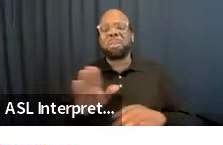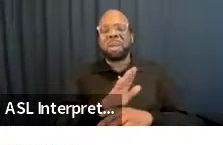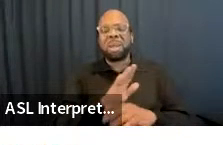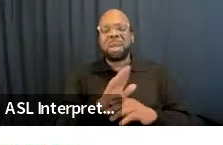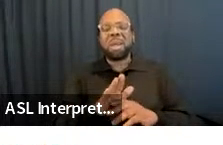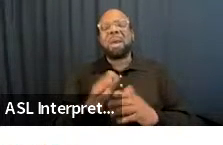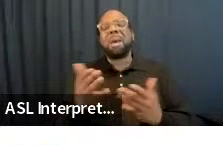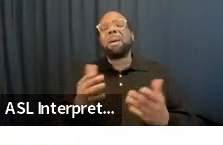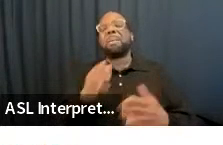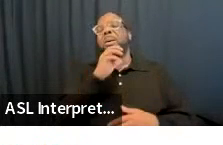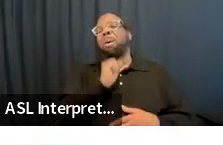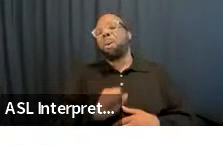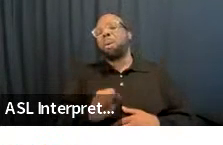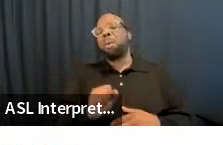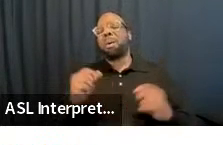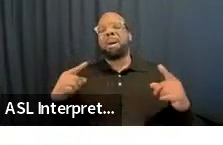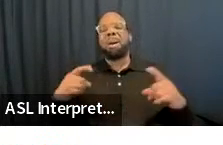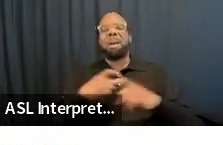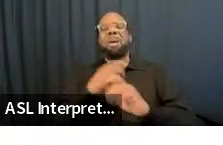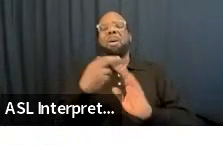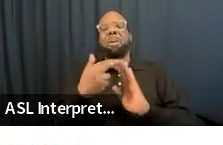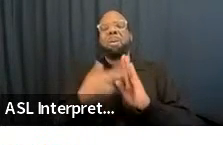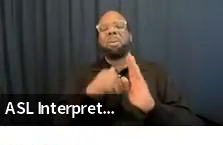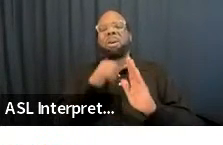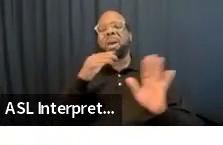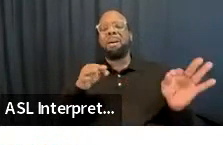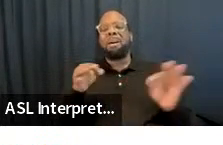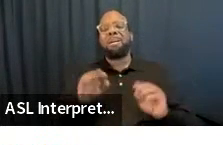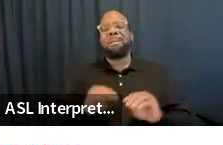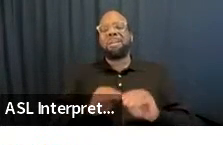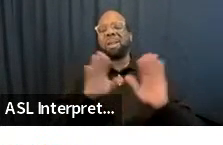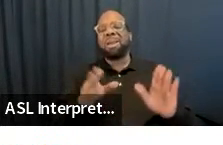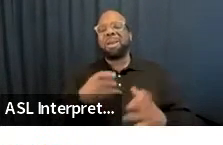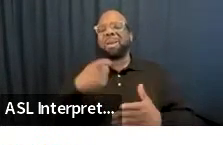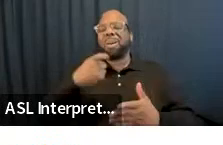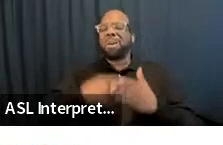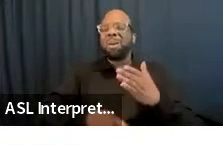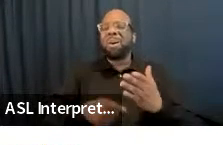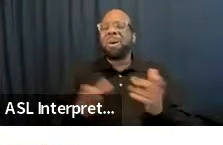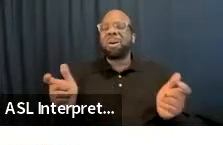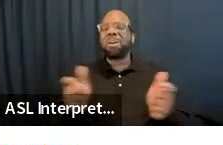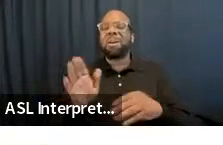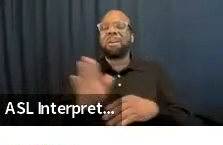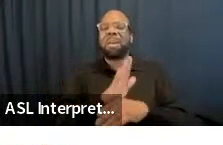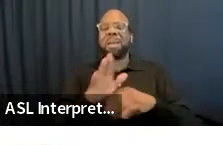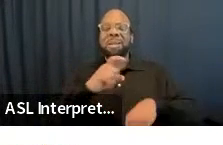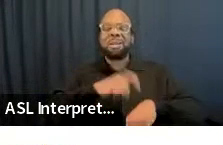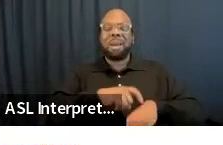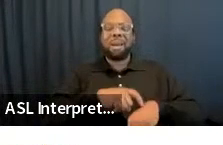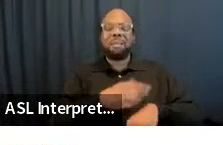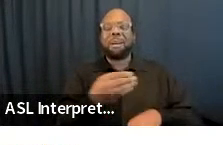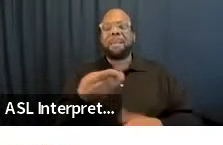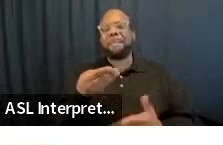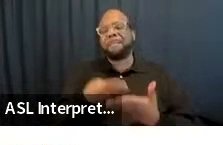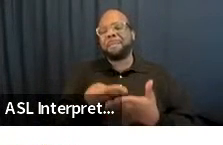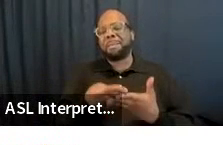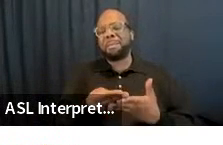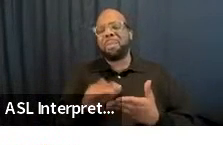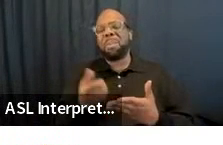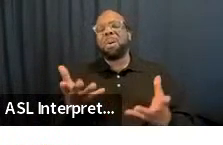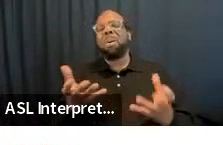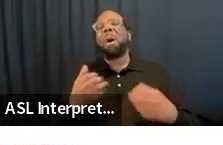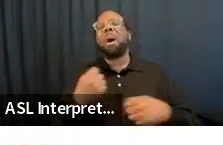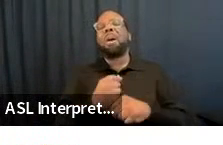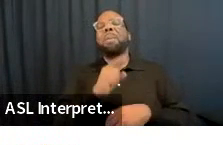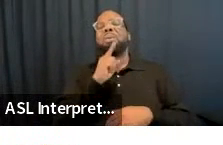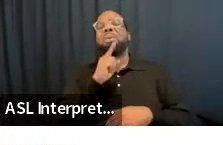of old or complicated rules just not being clear in ways that cost small businesses time and money. We want to make sure